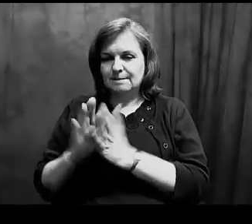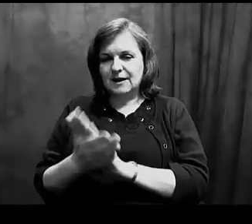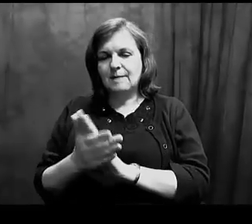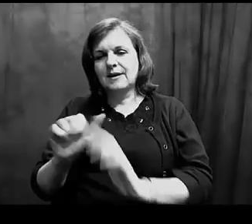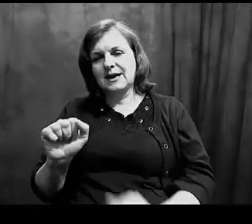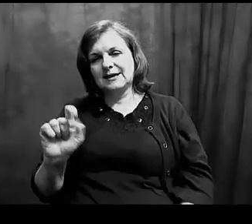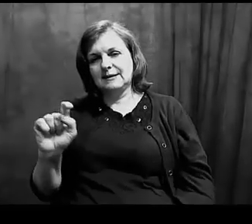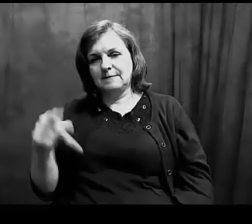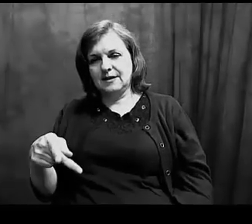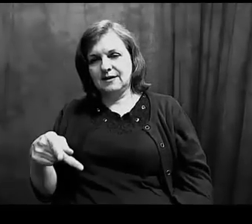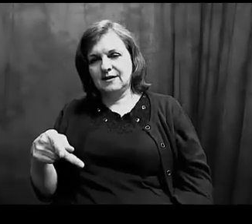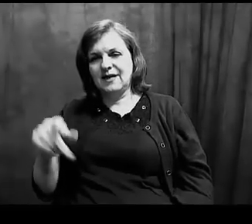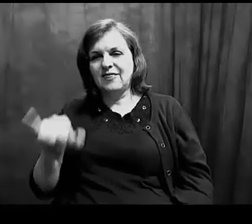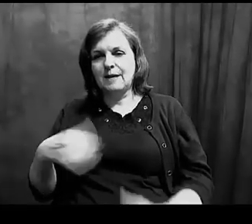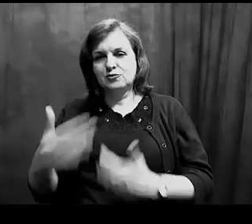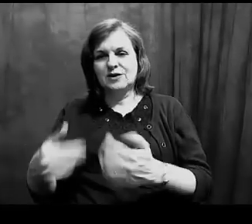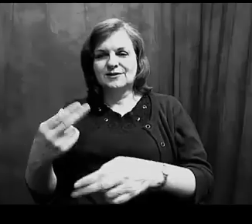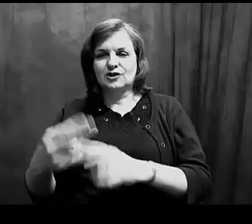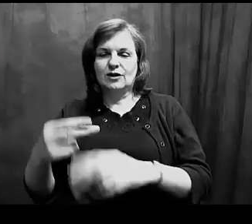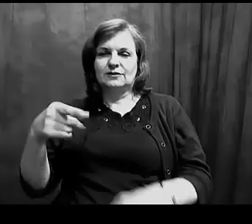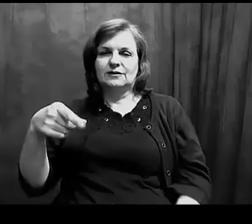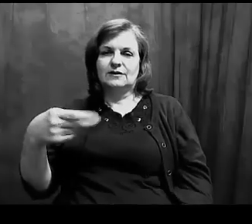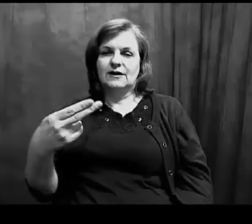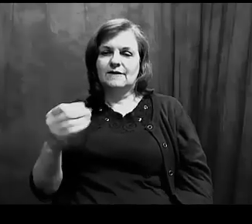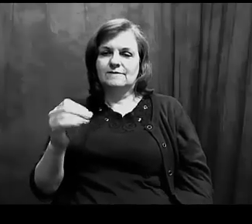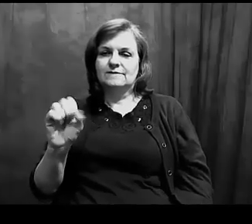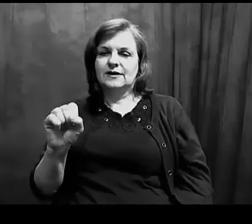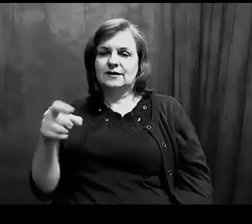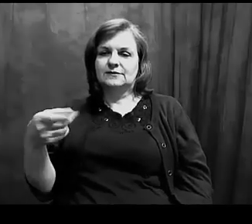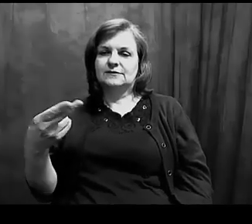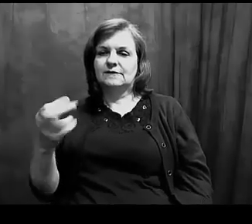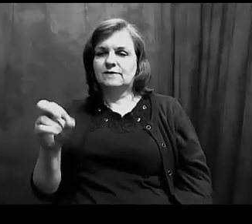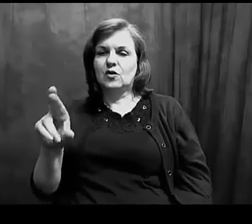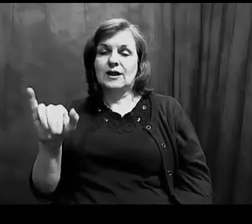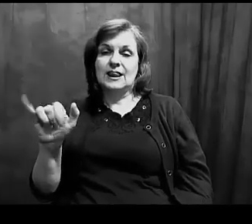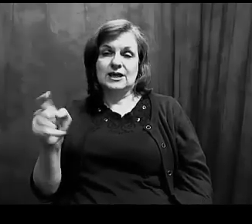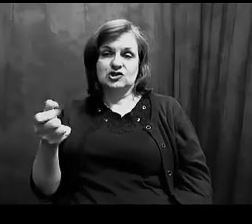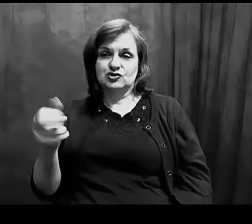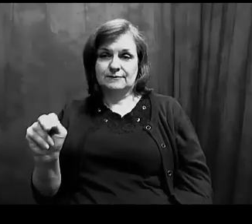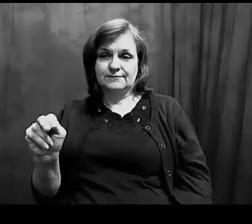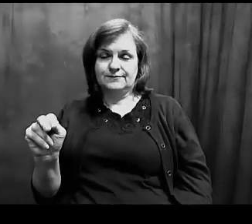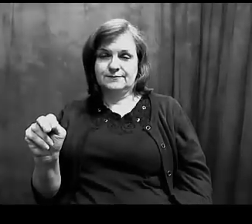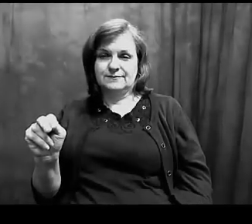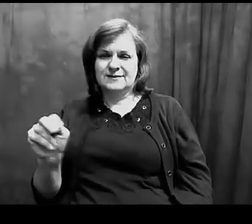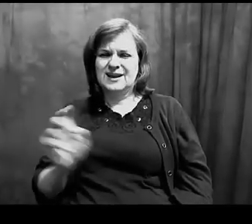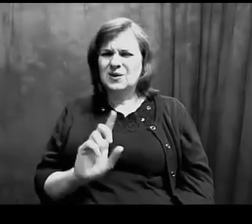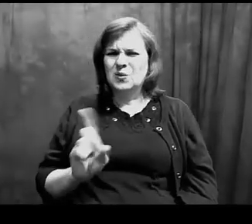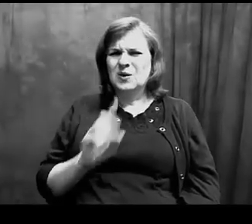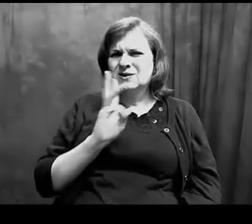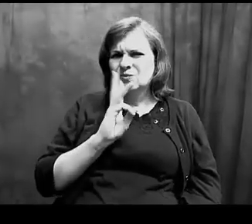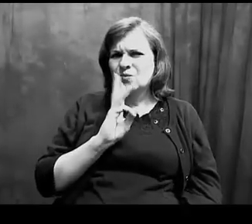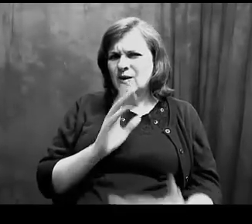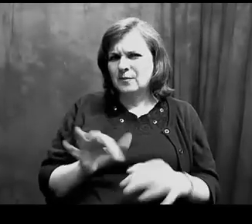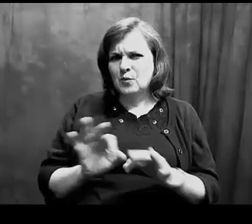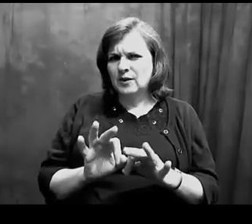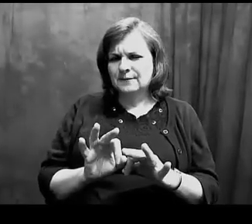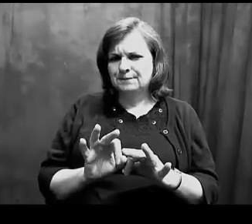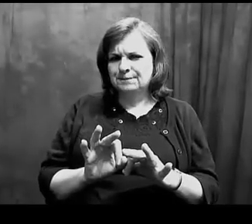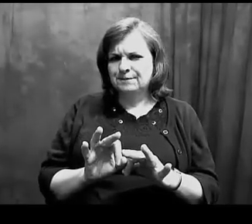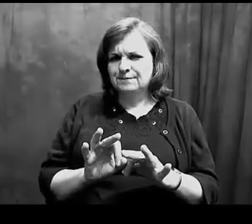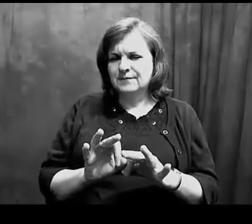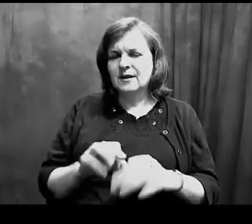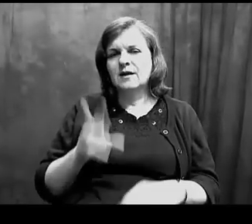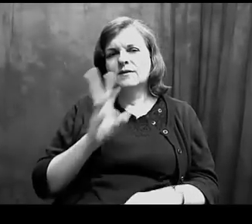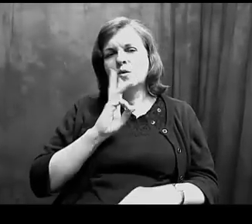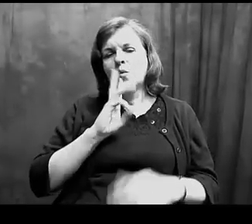phosphate together and make ATP. Well, we just did phosphorylation then. That's the whole process. So where